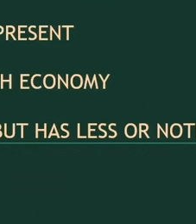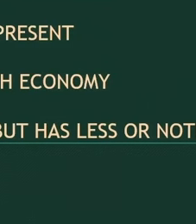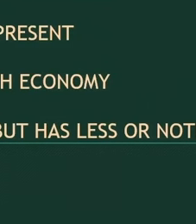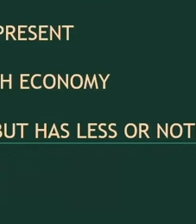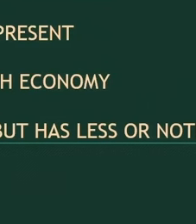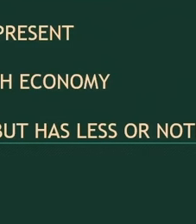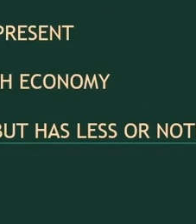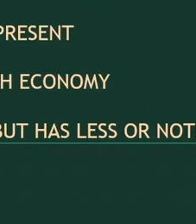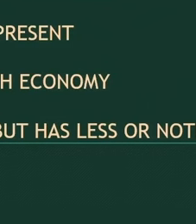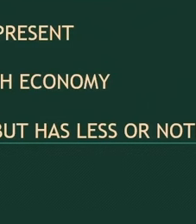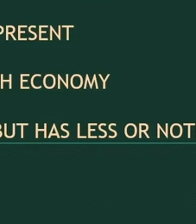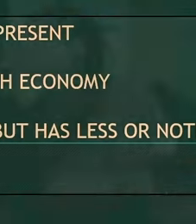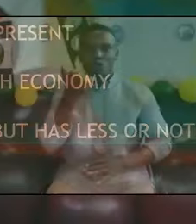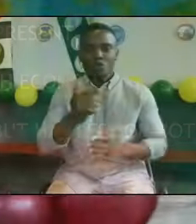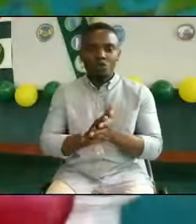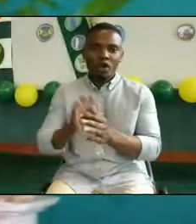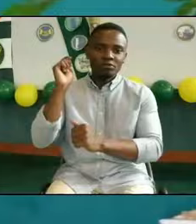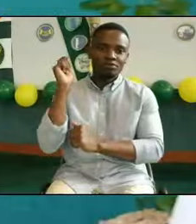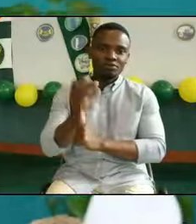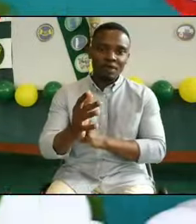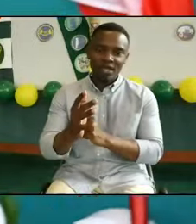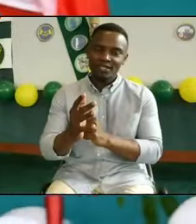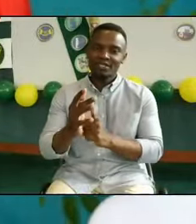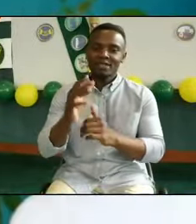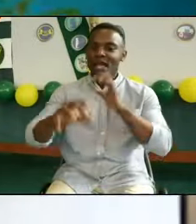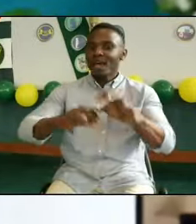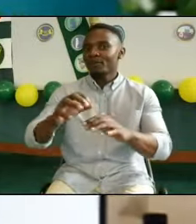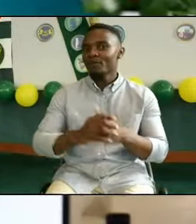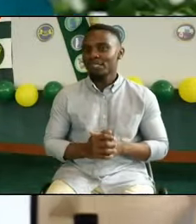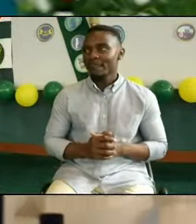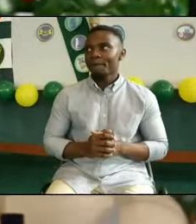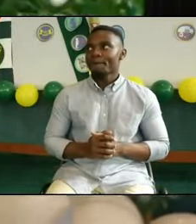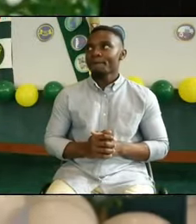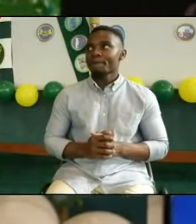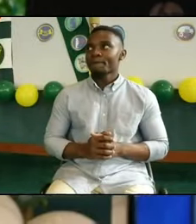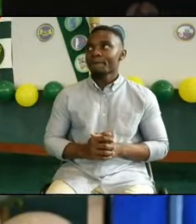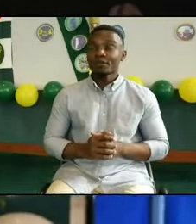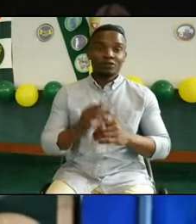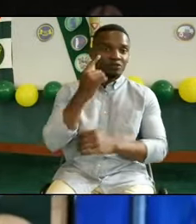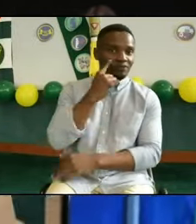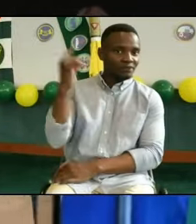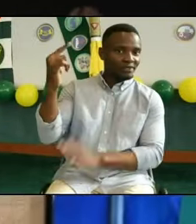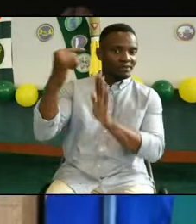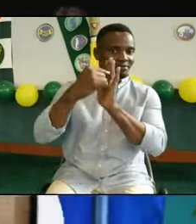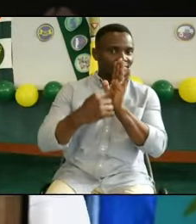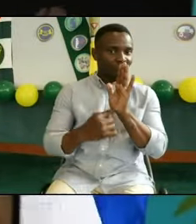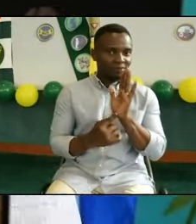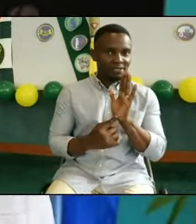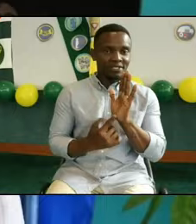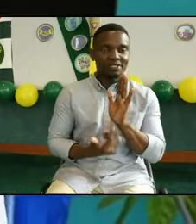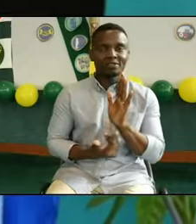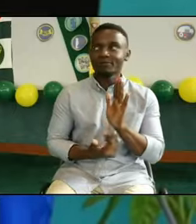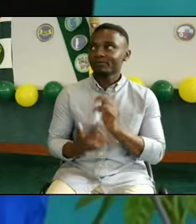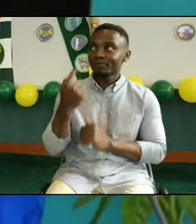hunter. I'm just elaborating them. So number one, he dressed in wretched clothes. Number two, he smelled funny because of the blood of